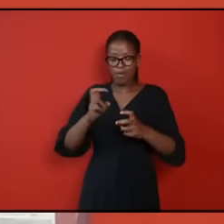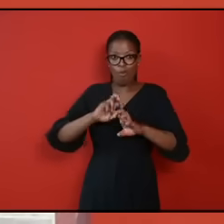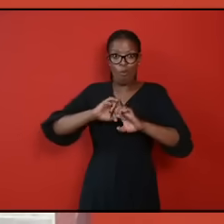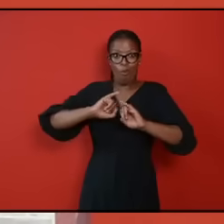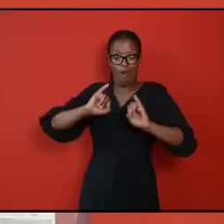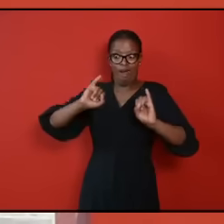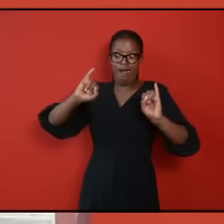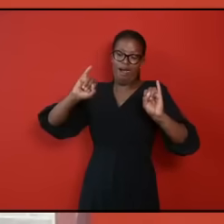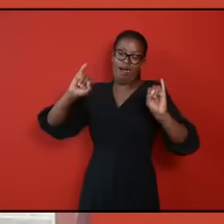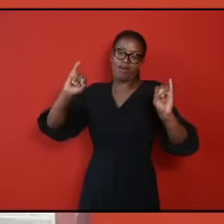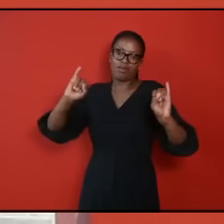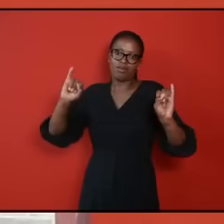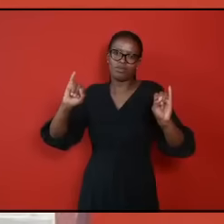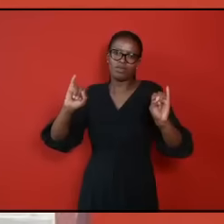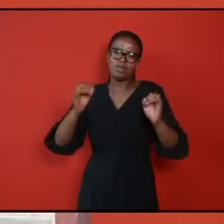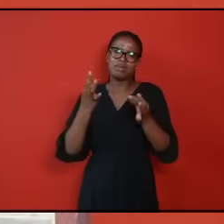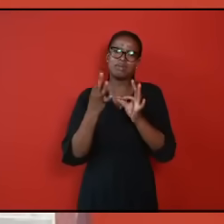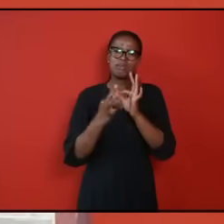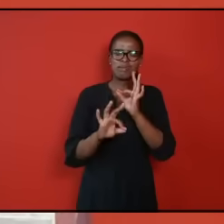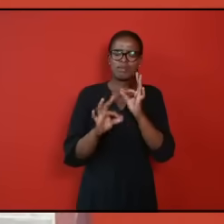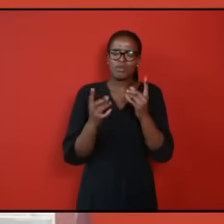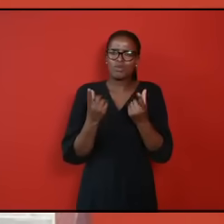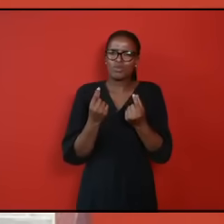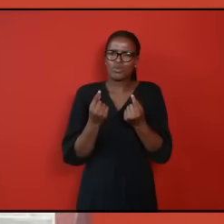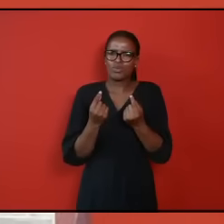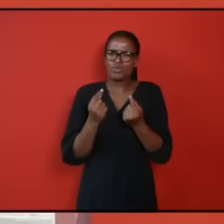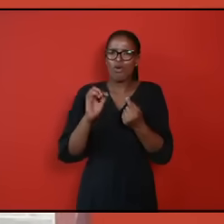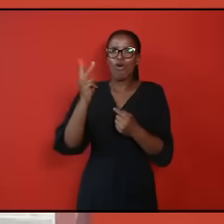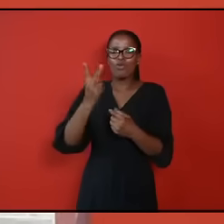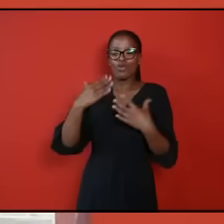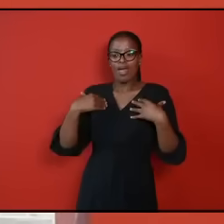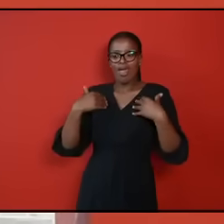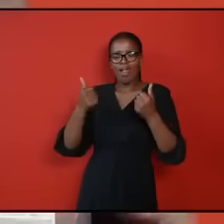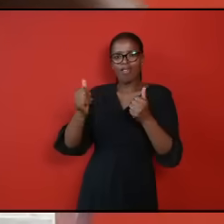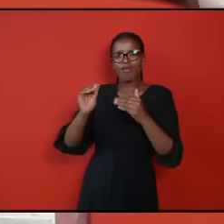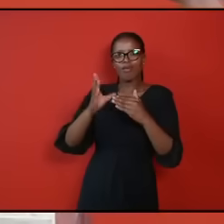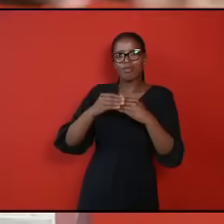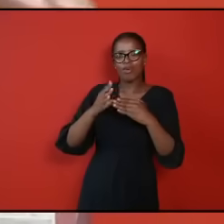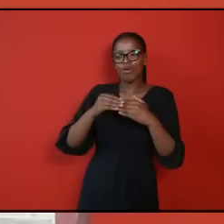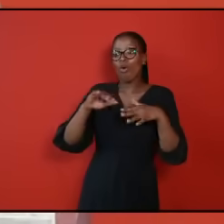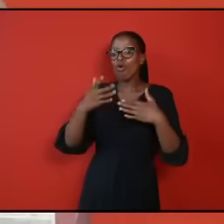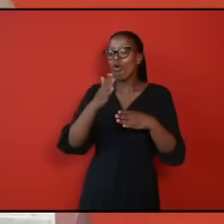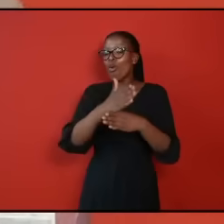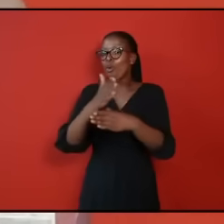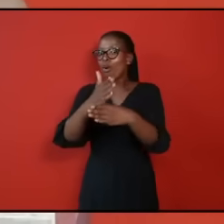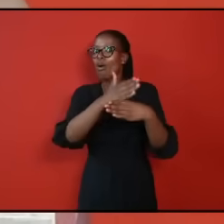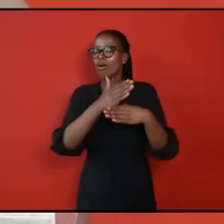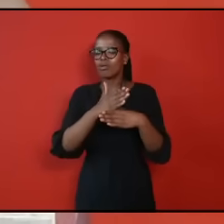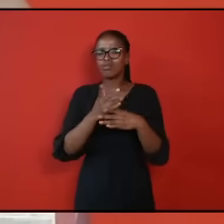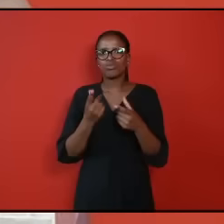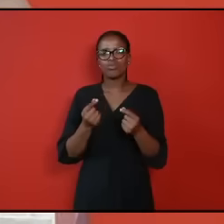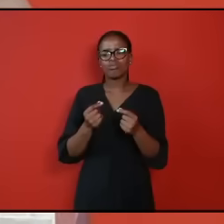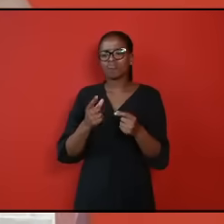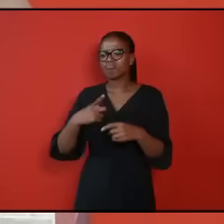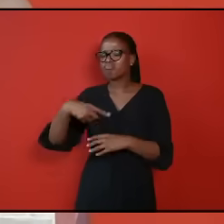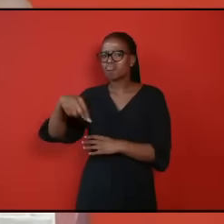that, the simplest thing, and for the health of our members and the deployees, is to walk away and